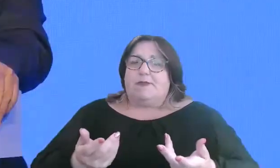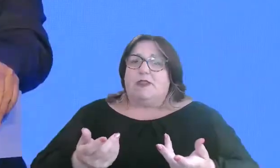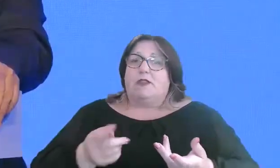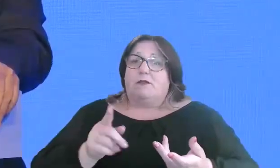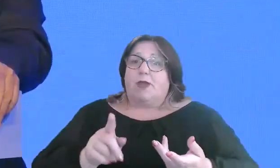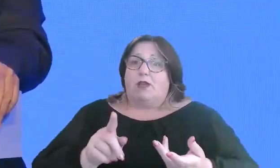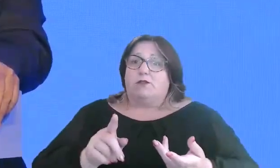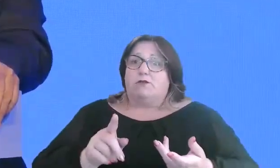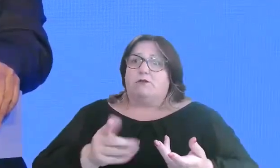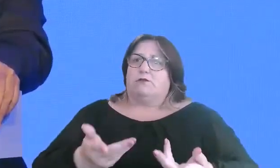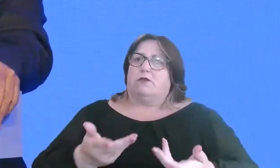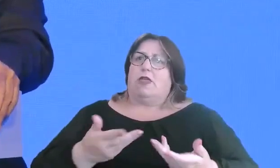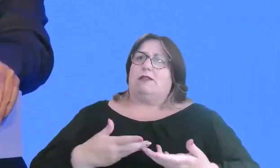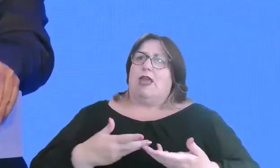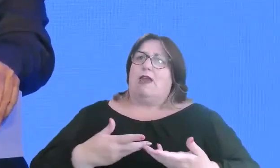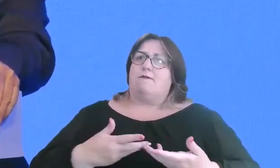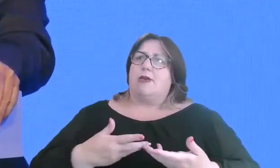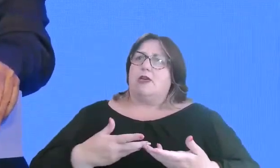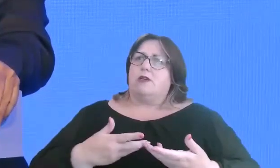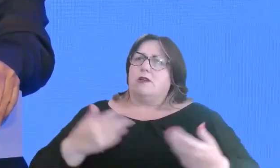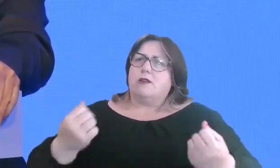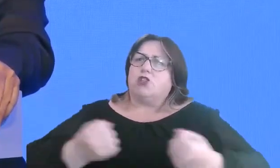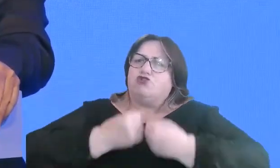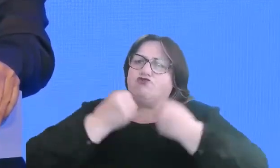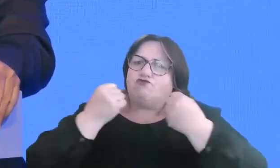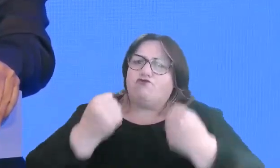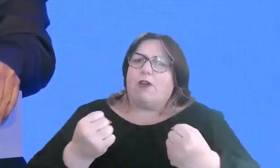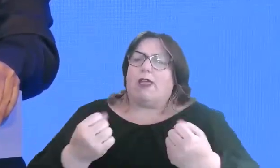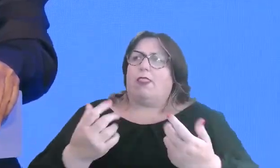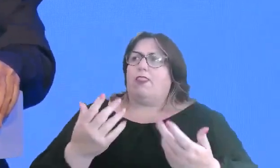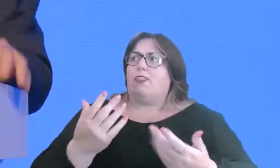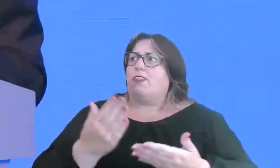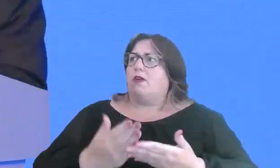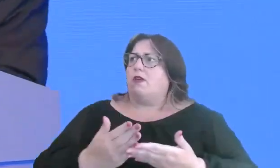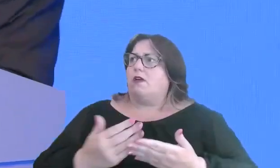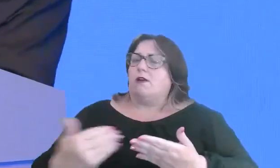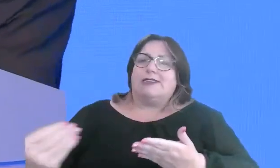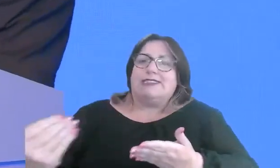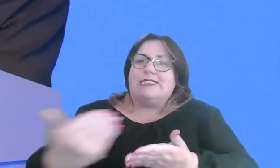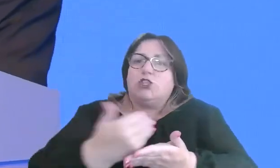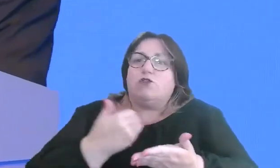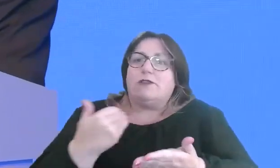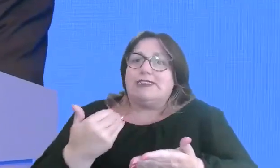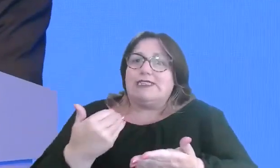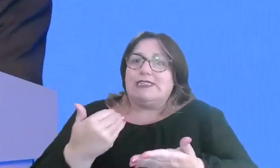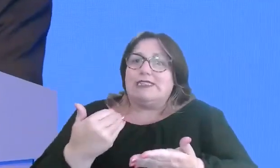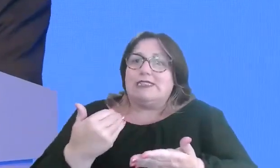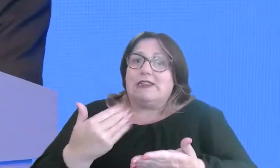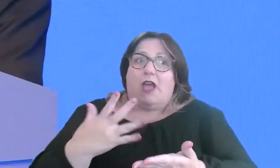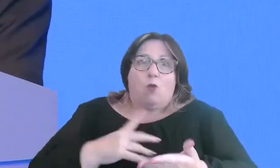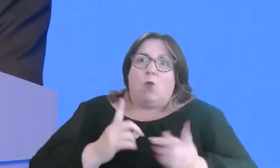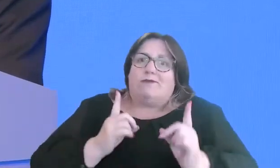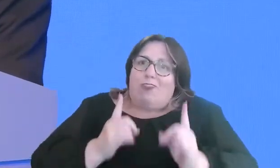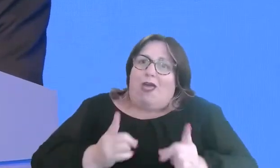like, on which I could build my life, my opportunities, and my aspiration. And I want that to be there for everyone